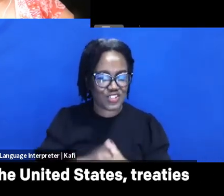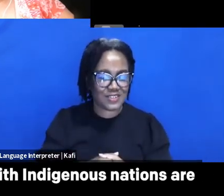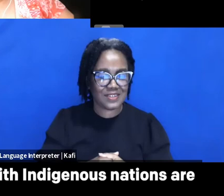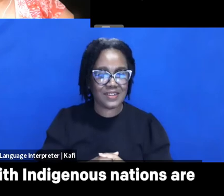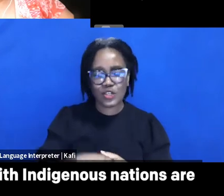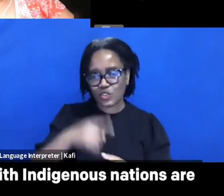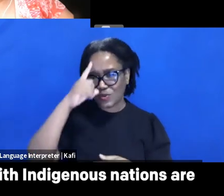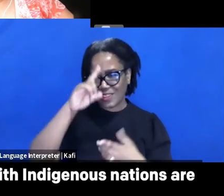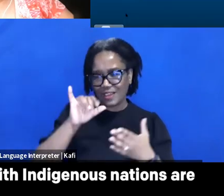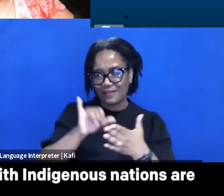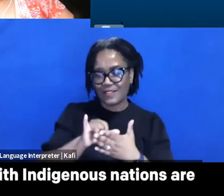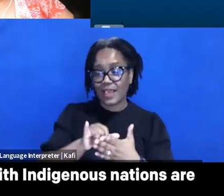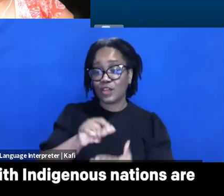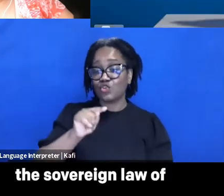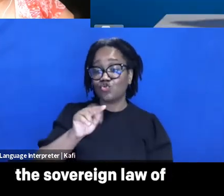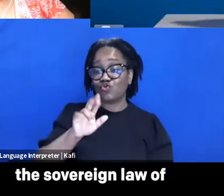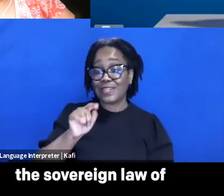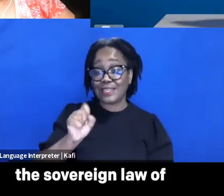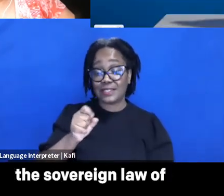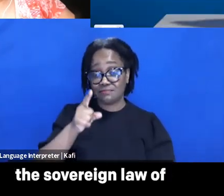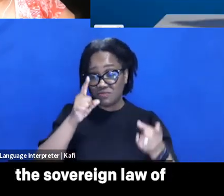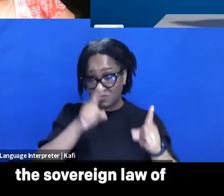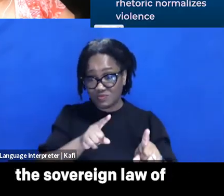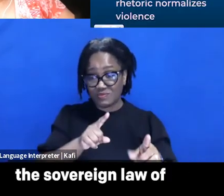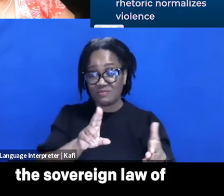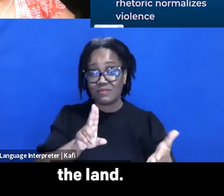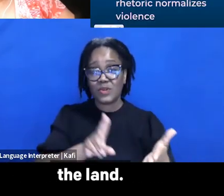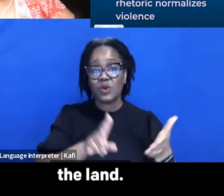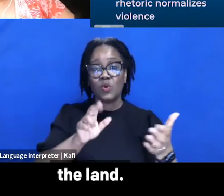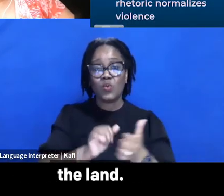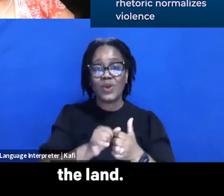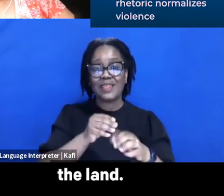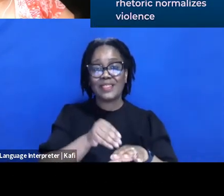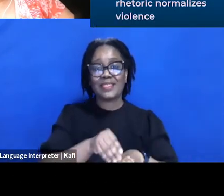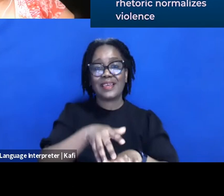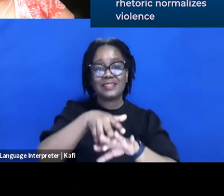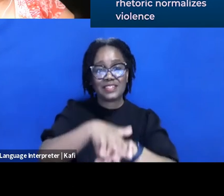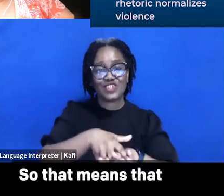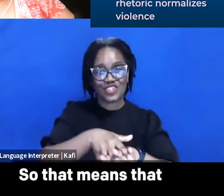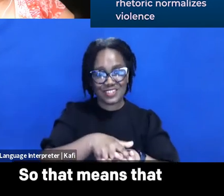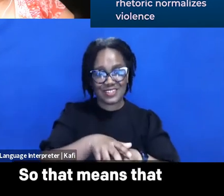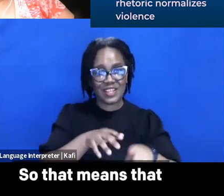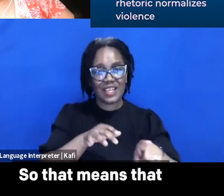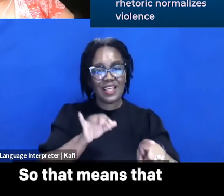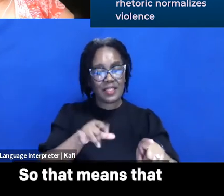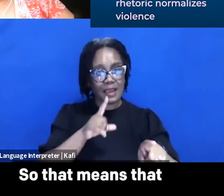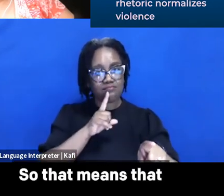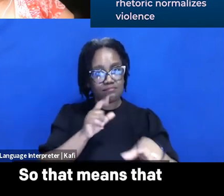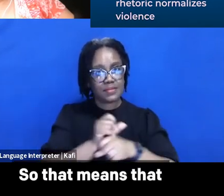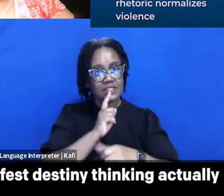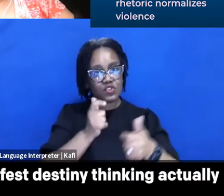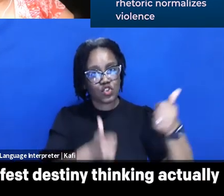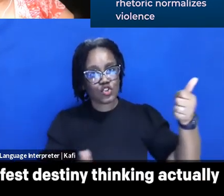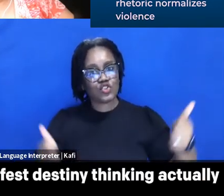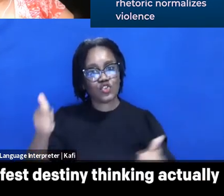treaties with Indigenous nations are the sovereign law of the land. So that means